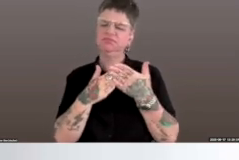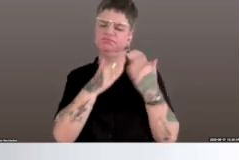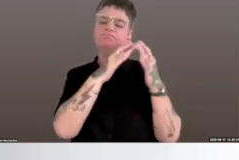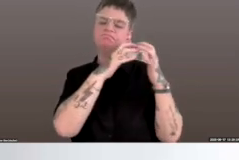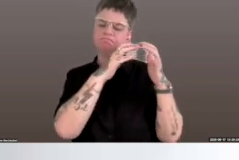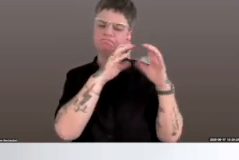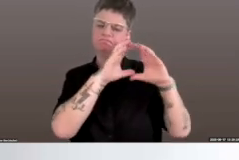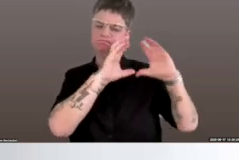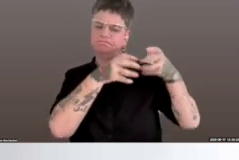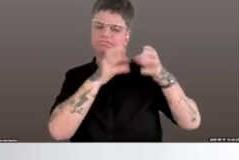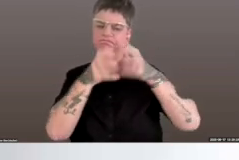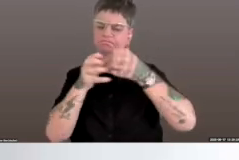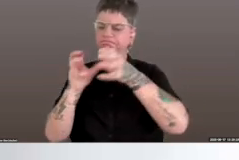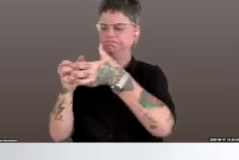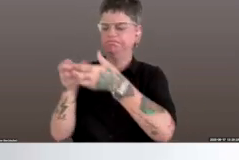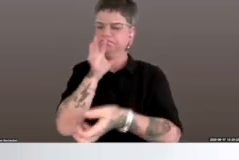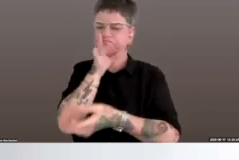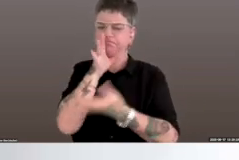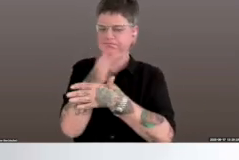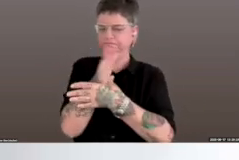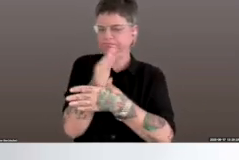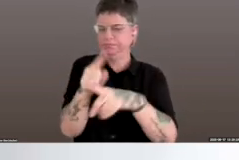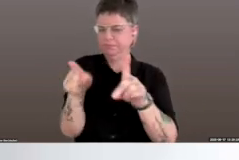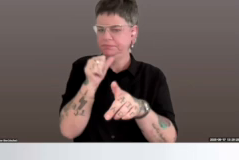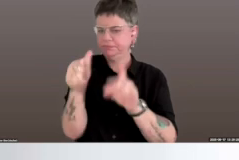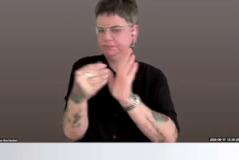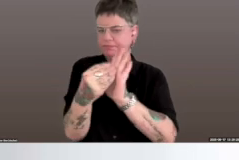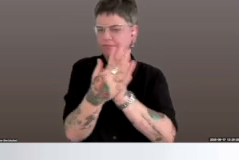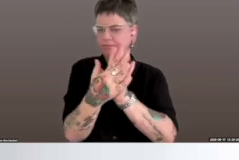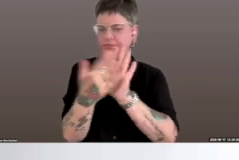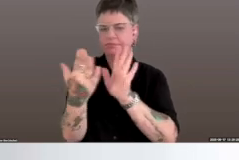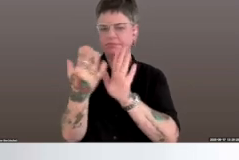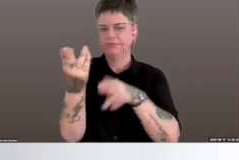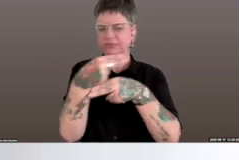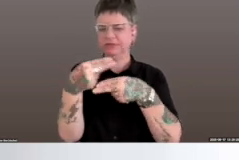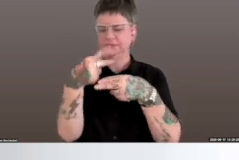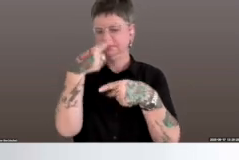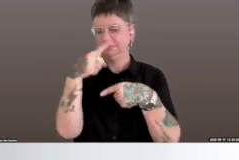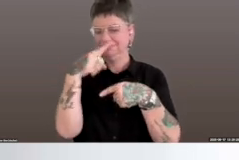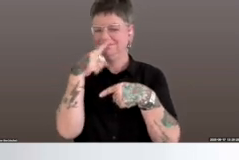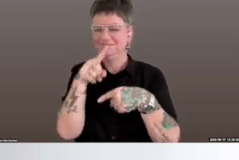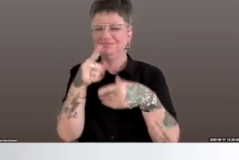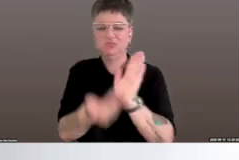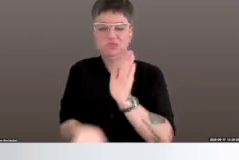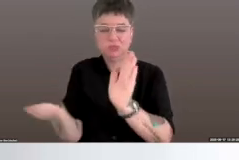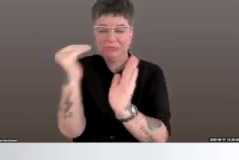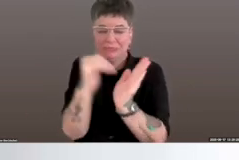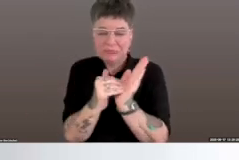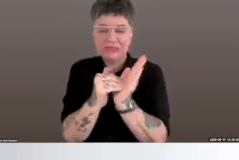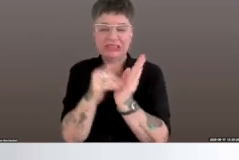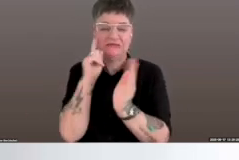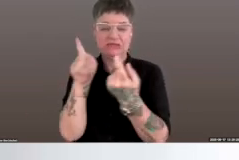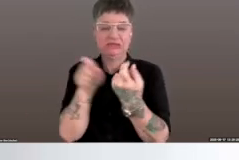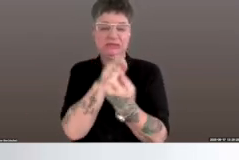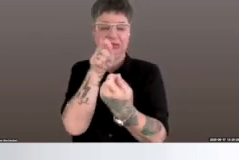breakdown that was verbally shared that isn't necessarily on the slide. Can you just repeat what was verbally shared for this